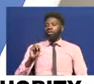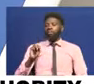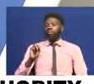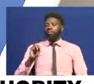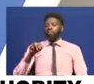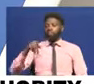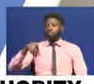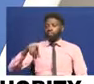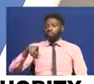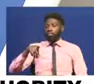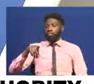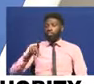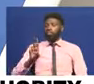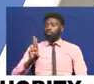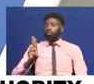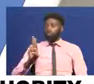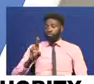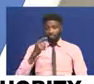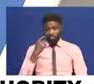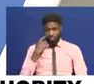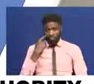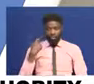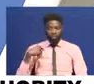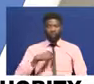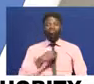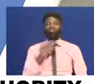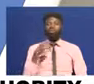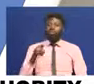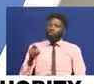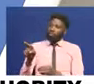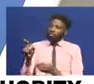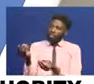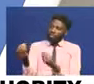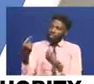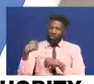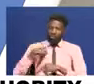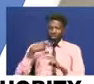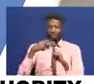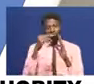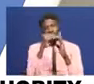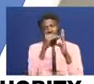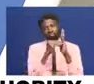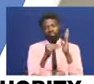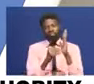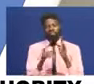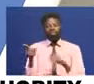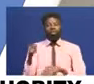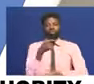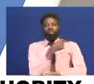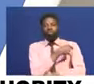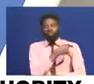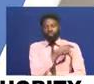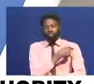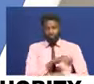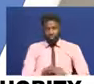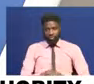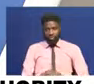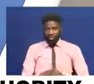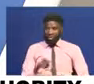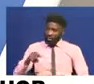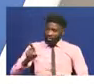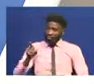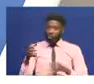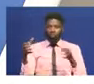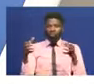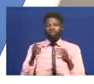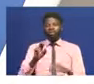They license facilities, they register them. Mm-hmm. So what we want is a list from them and say, these are the healthcare providers. By and large, these are going to be the same providers that they've been providing service